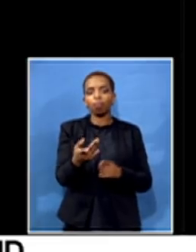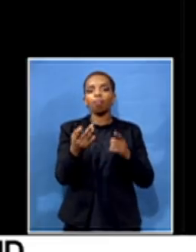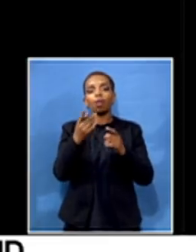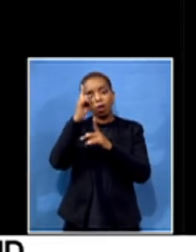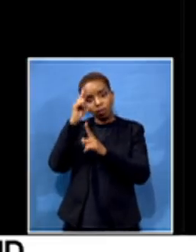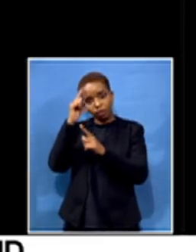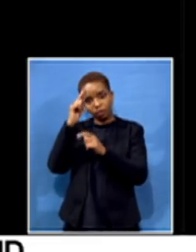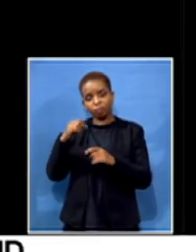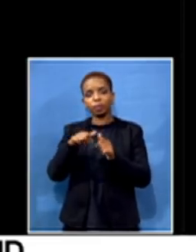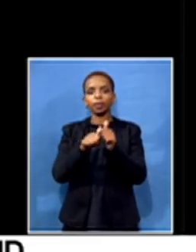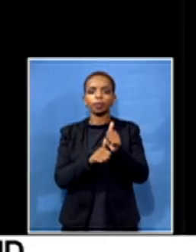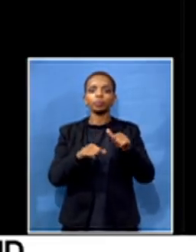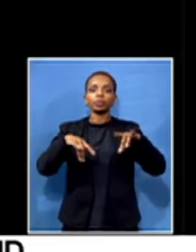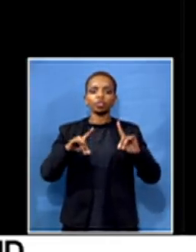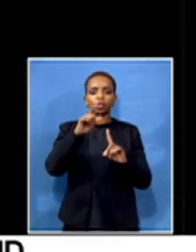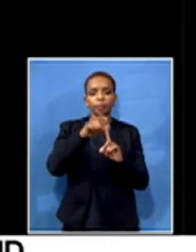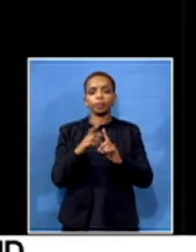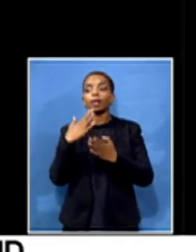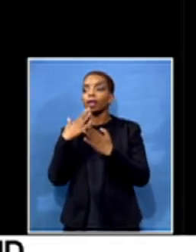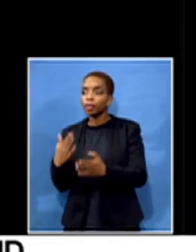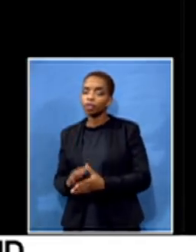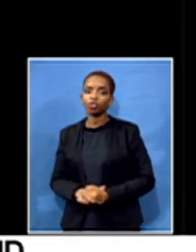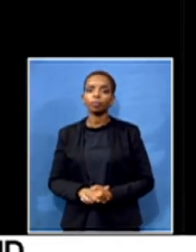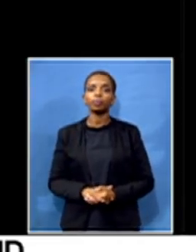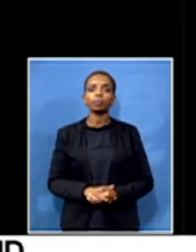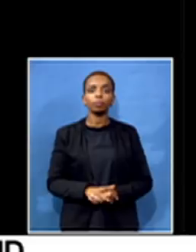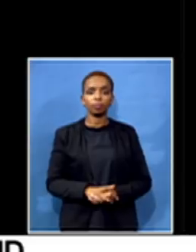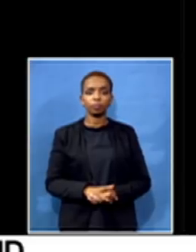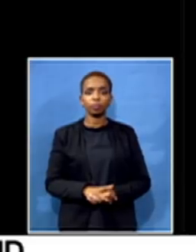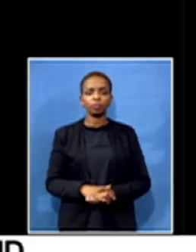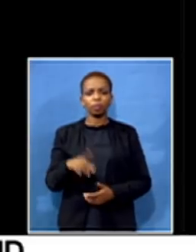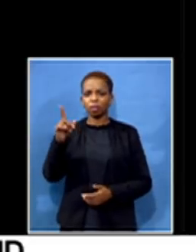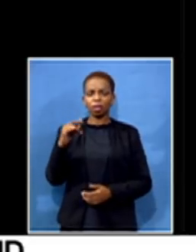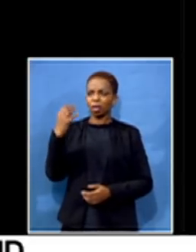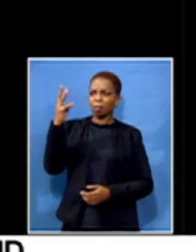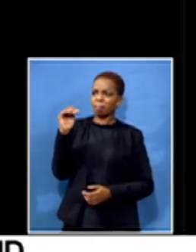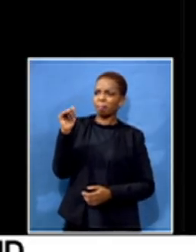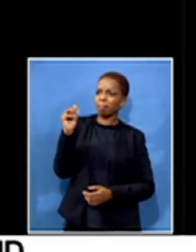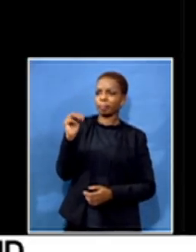Deputy Chairperson. Thank you. You have not answered all the questions, ma'am.